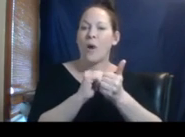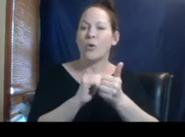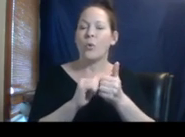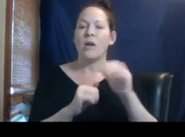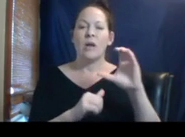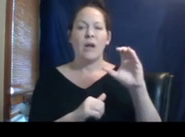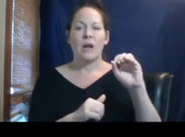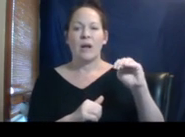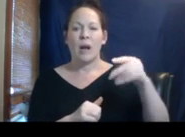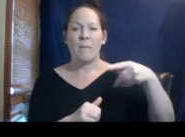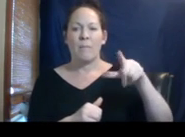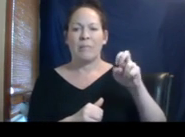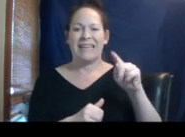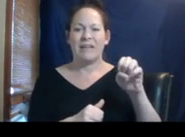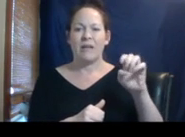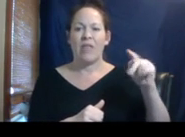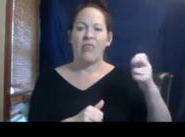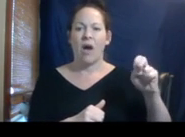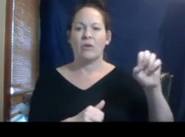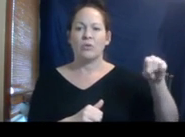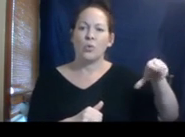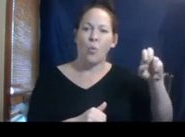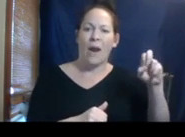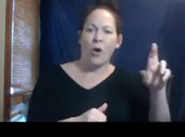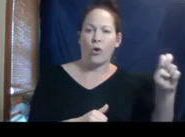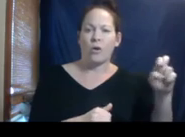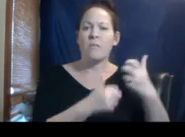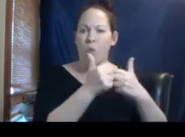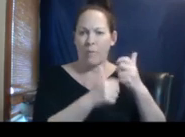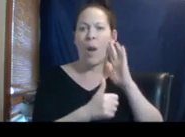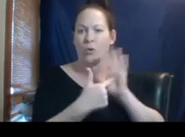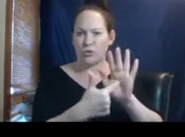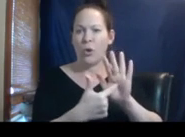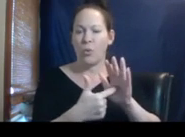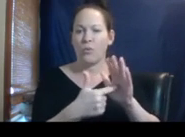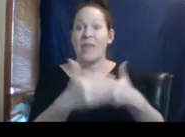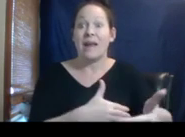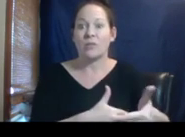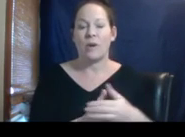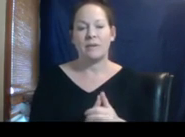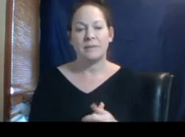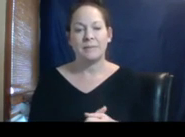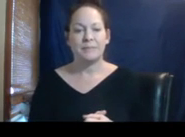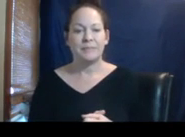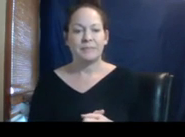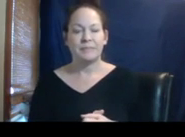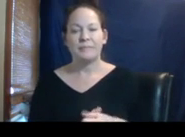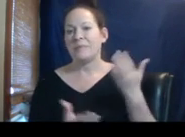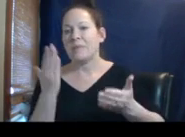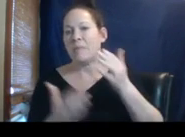off. So I will work on making sure there's some examples up for that. And then come tomorrow, I think